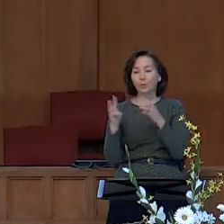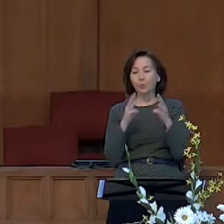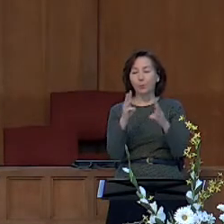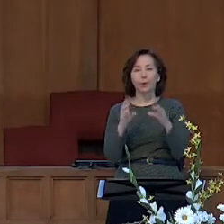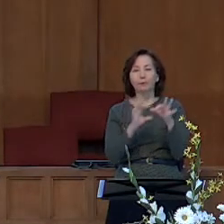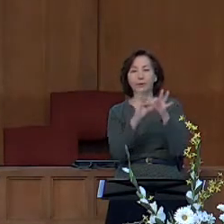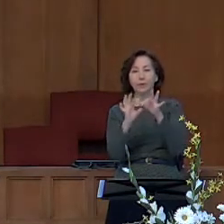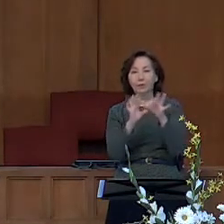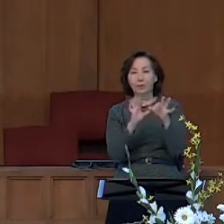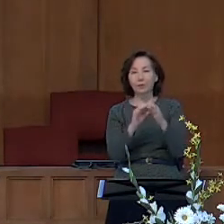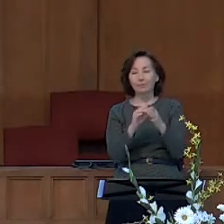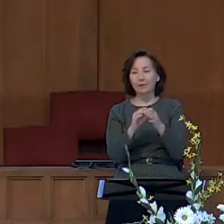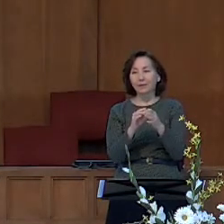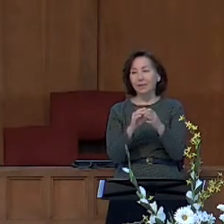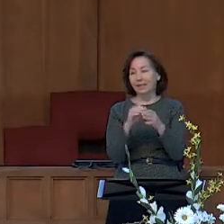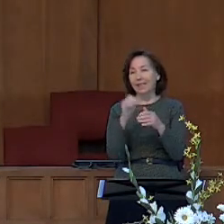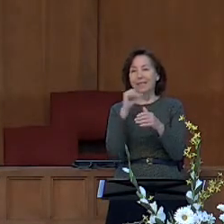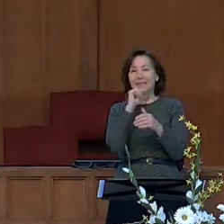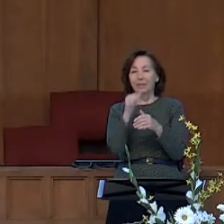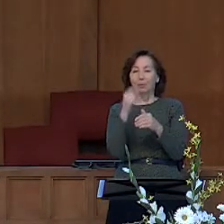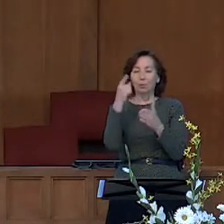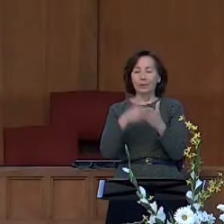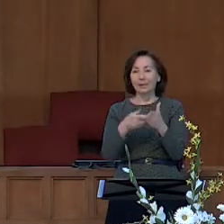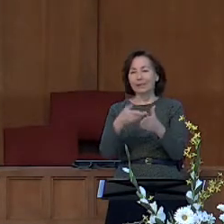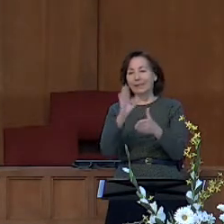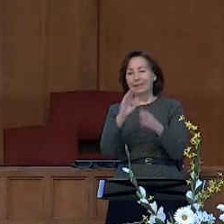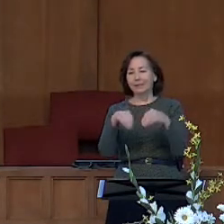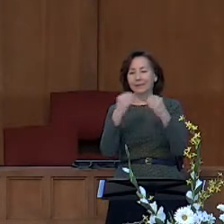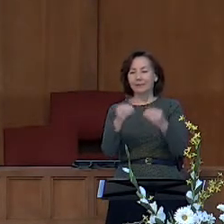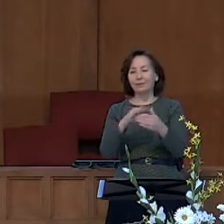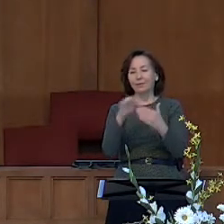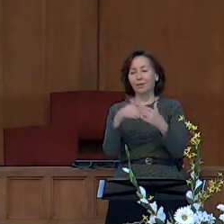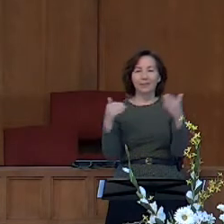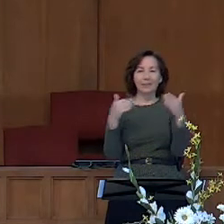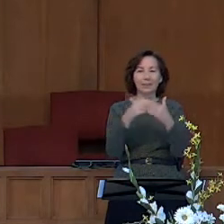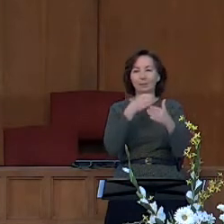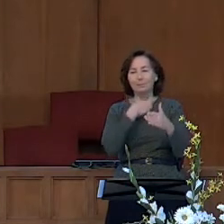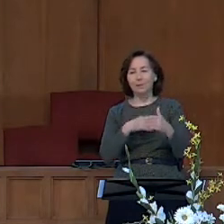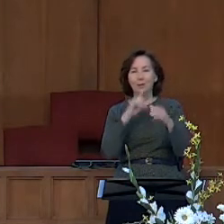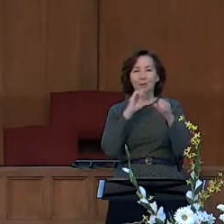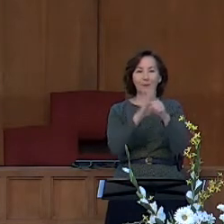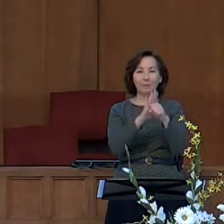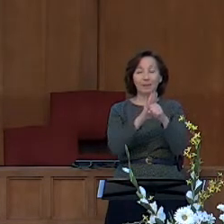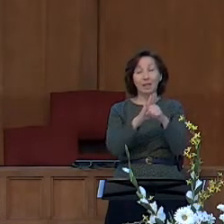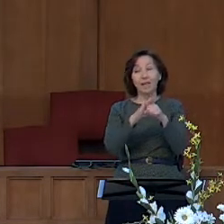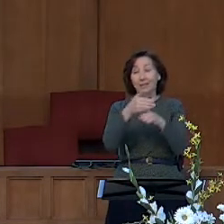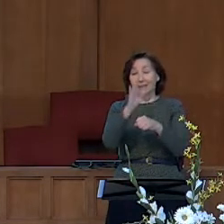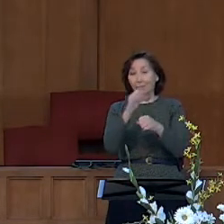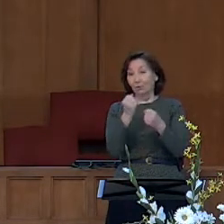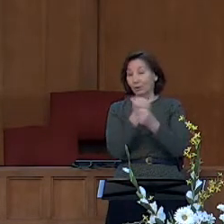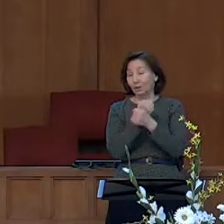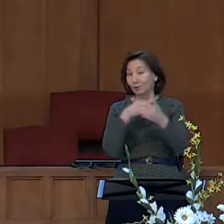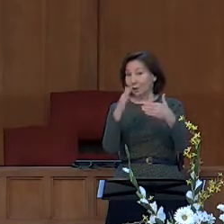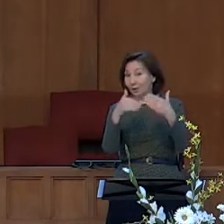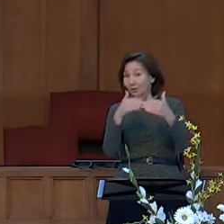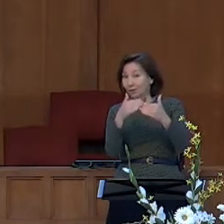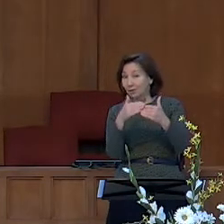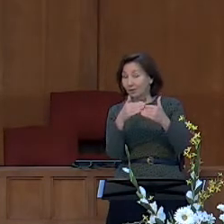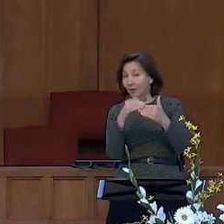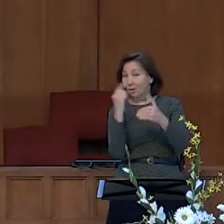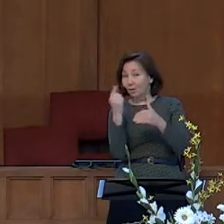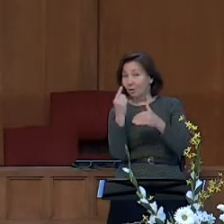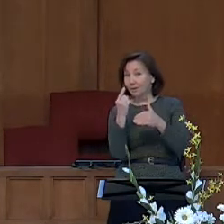It shouldn't be just where God is giving all the intimacy, the passion, and the commitment. No, God will love us unconditionally, always. So